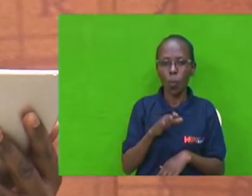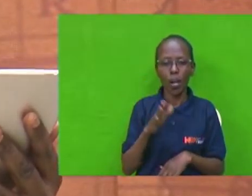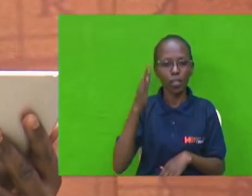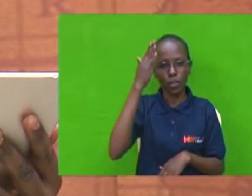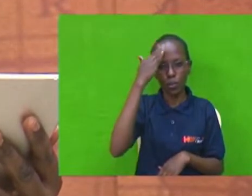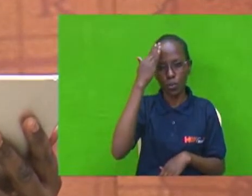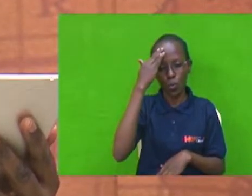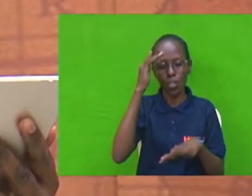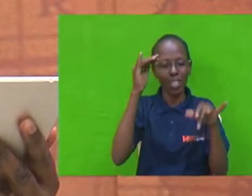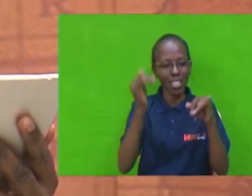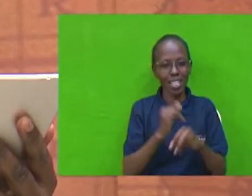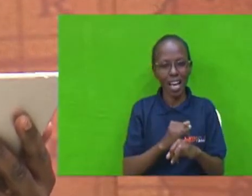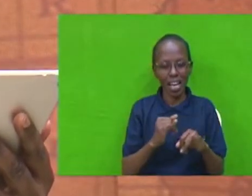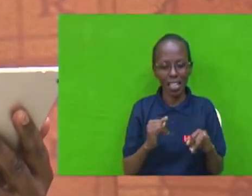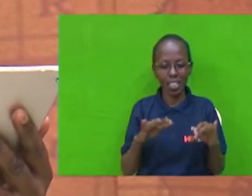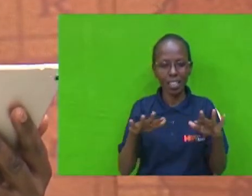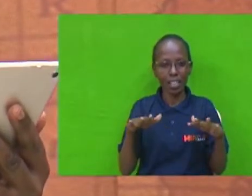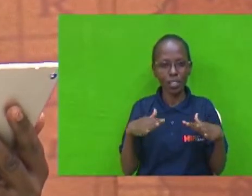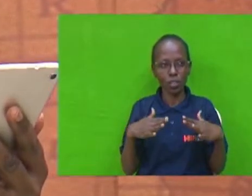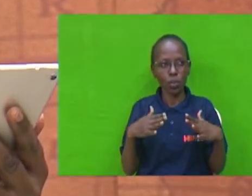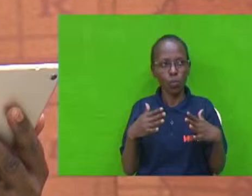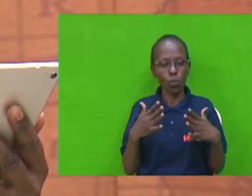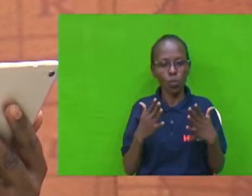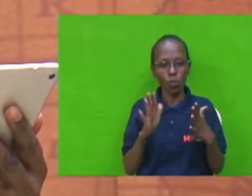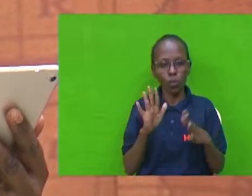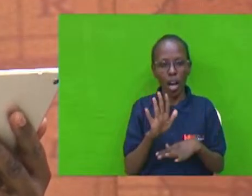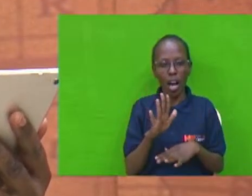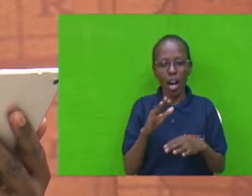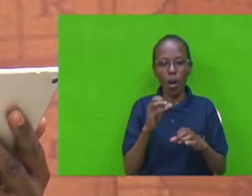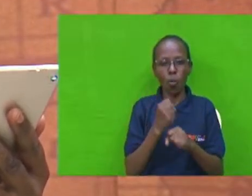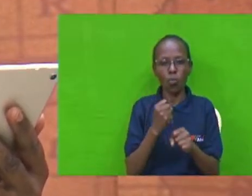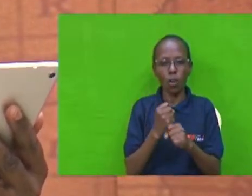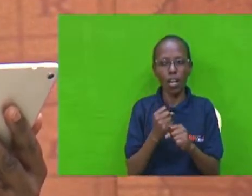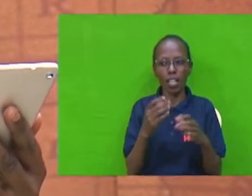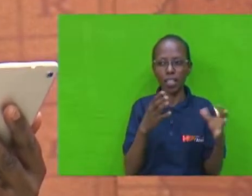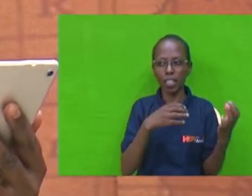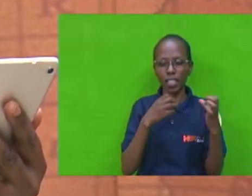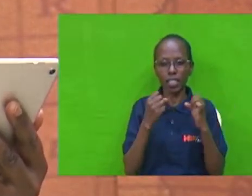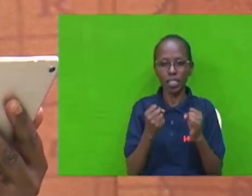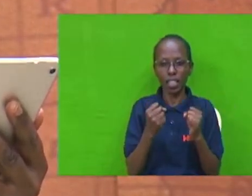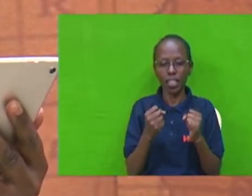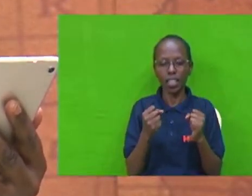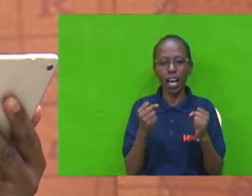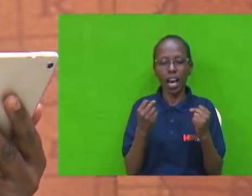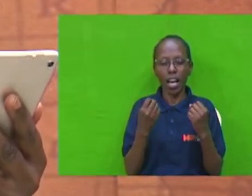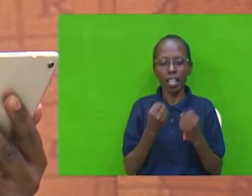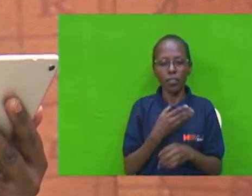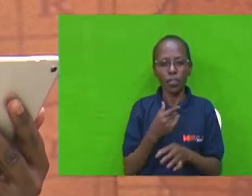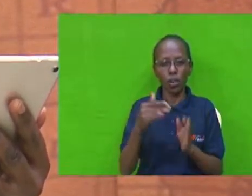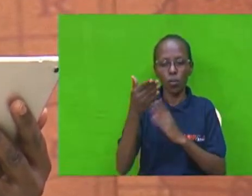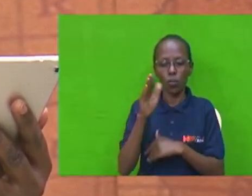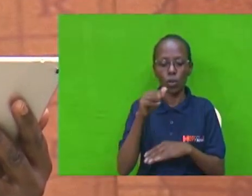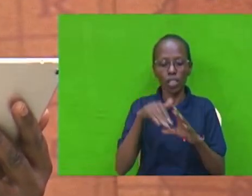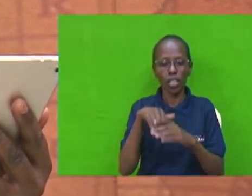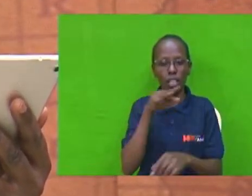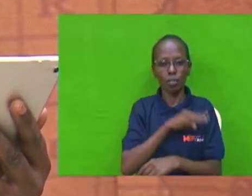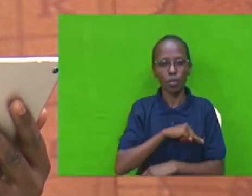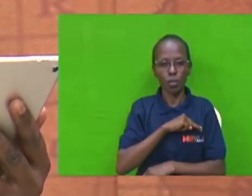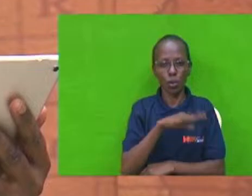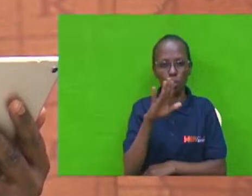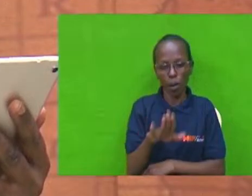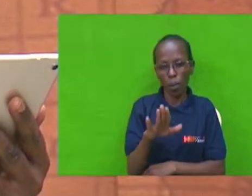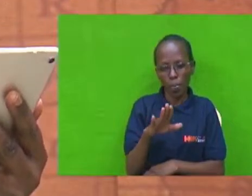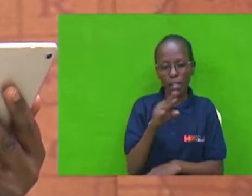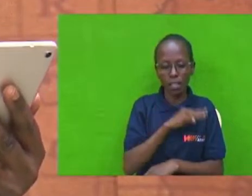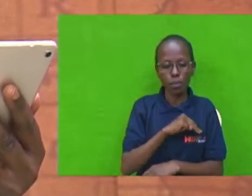the sacredness of her work mm-hmm. and in the strength and fear of God take up her life mission. Mm-hmm. Kumbe kazi mission yake mm-hmm.